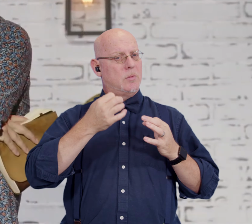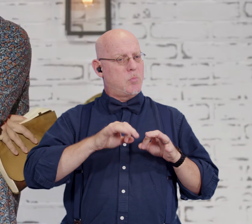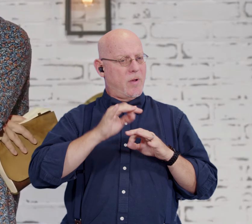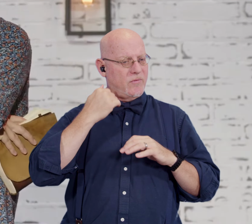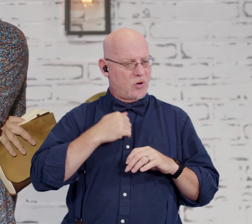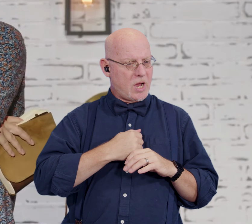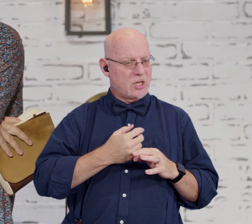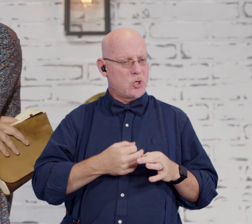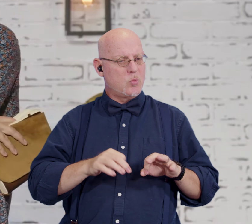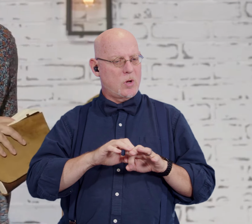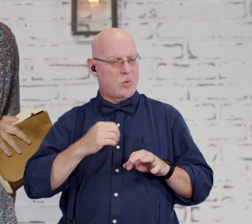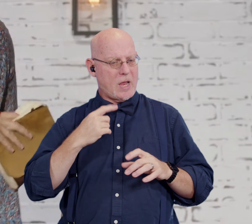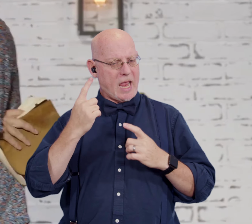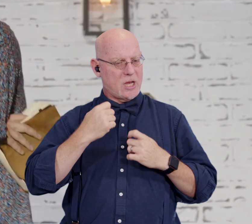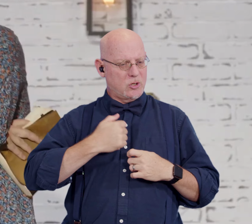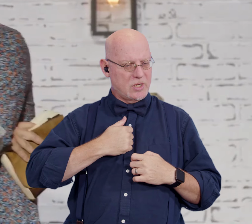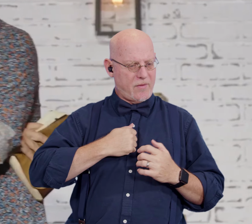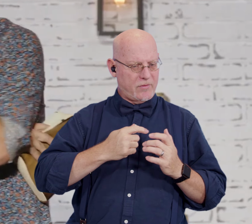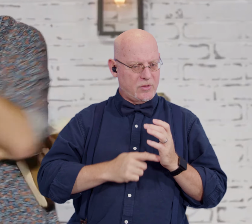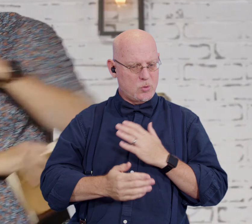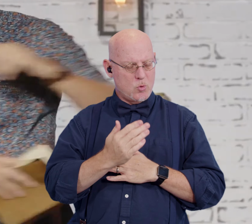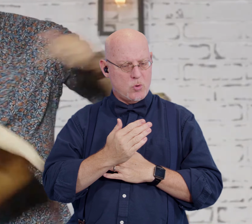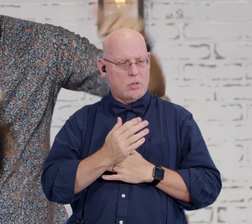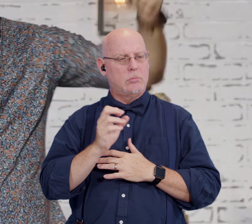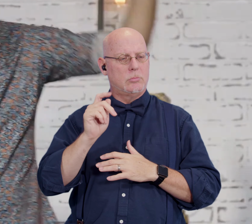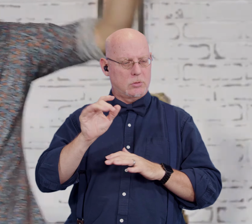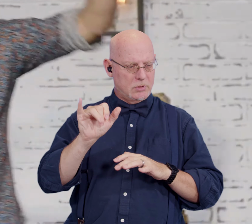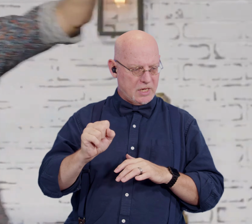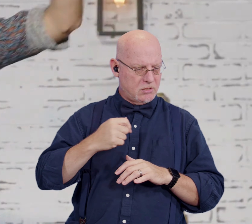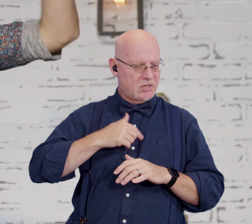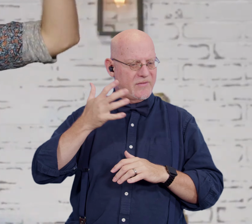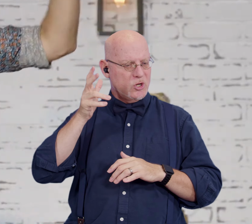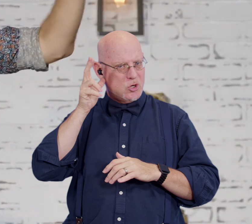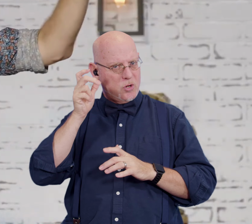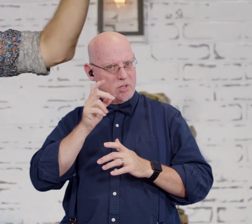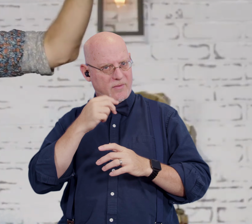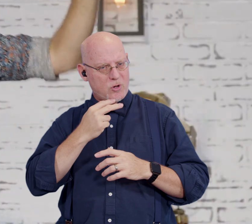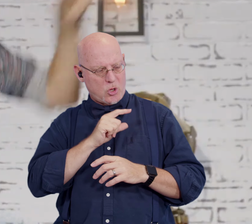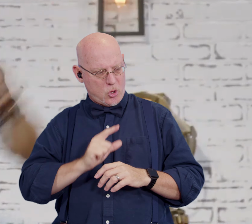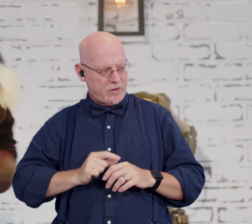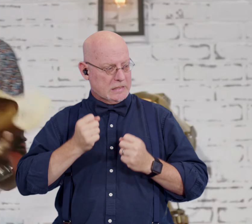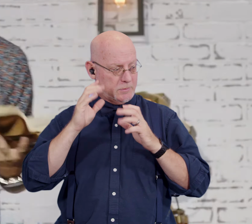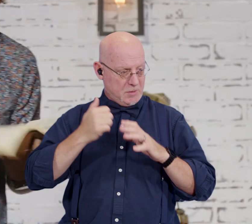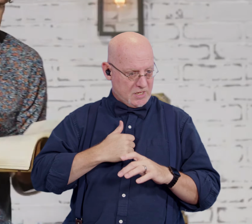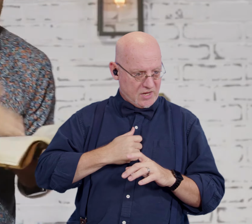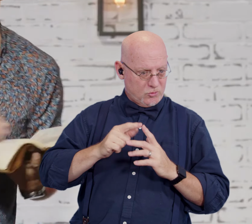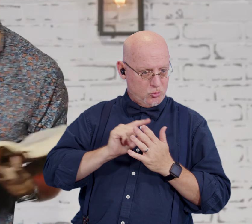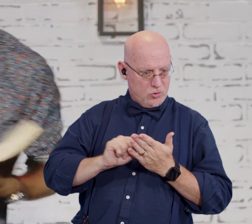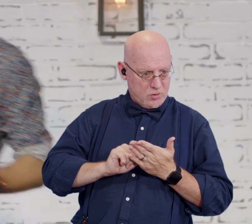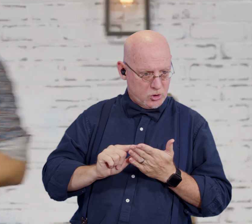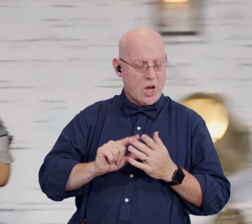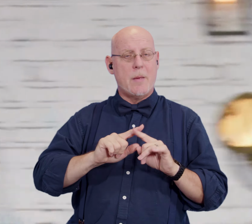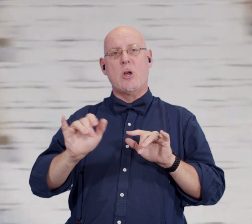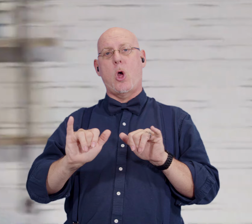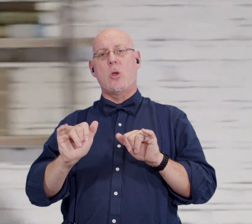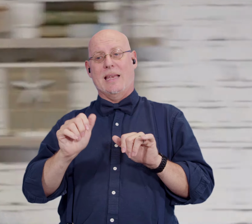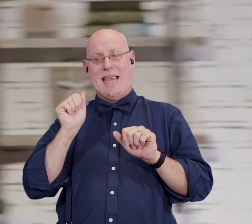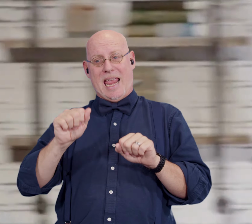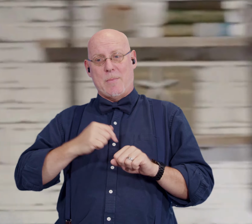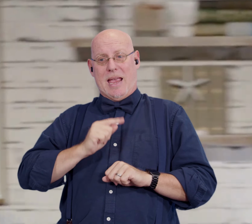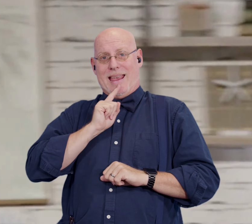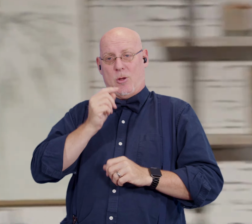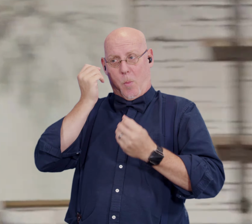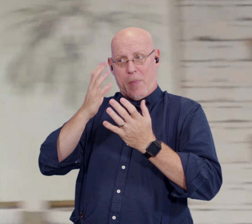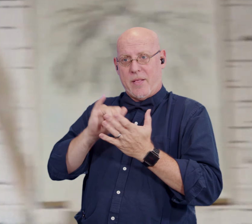it's really critical that we ask ourselves this morning, okay, yes, have I heard the voice of the Lord? Have I submitted myself to scripture? But also, am